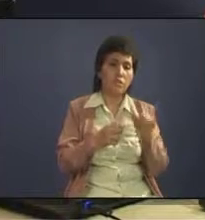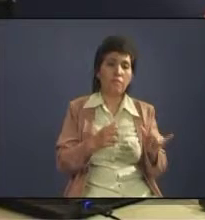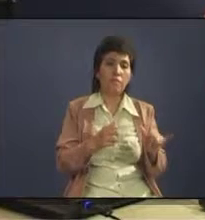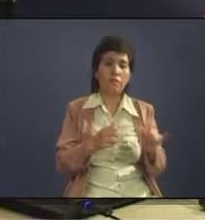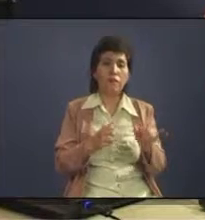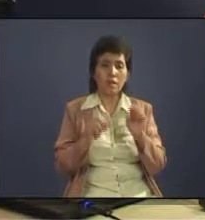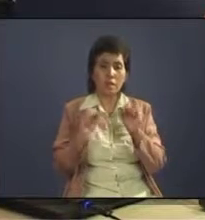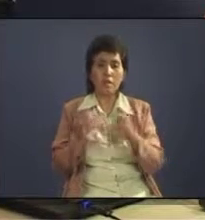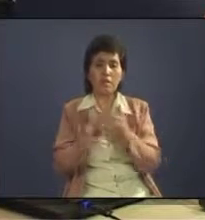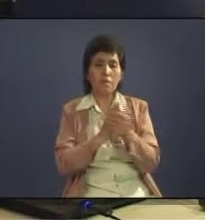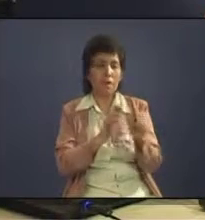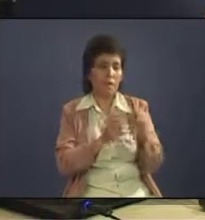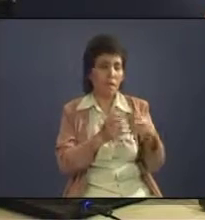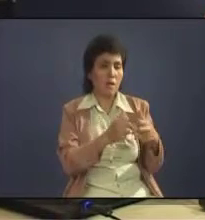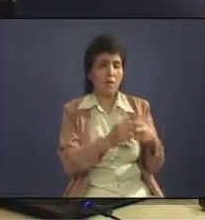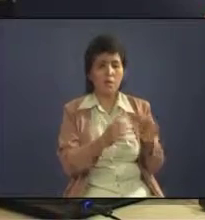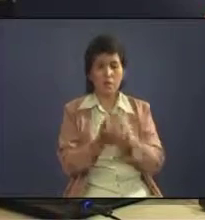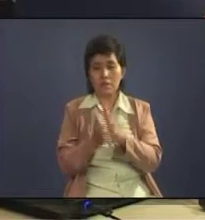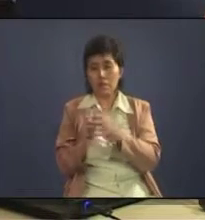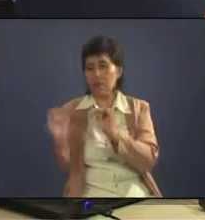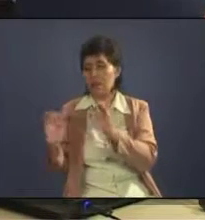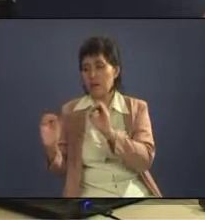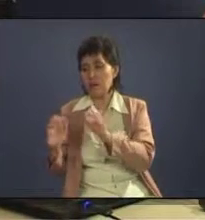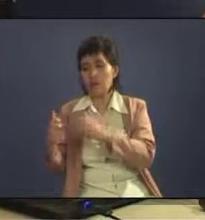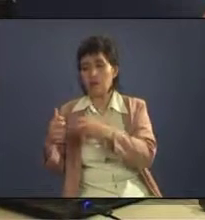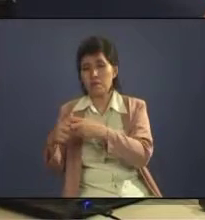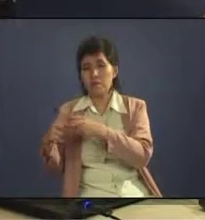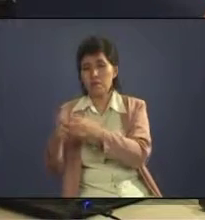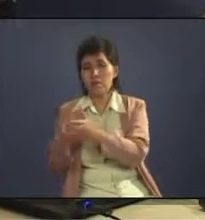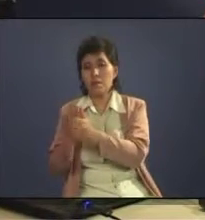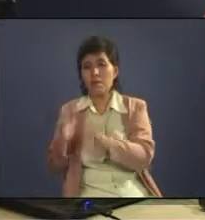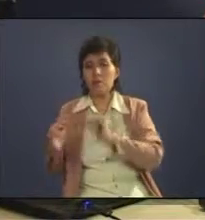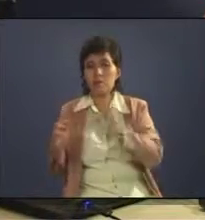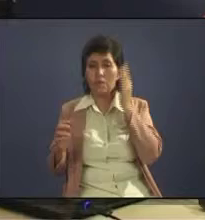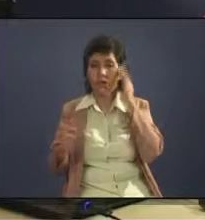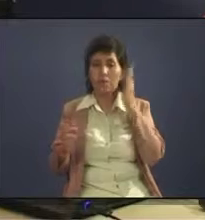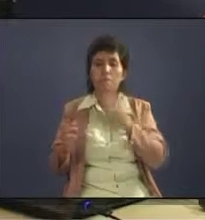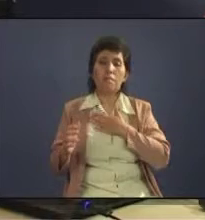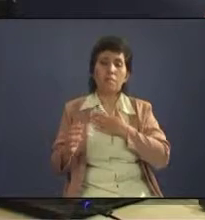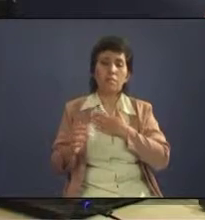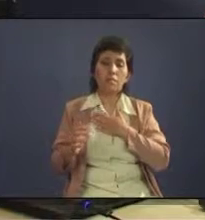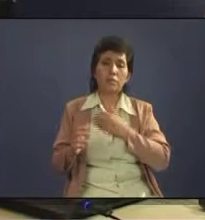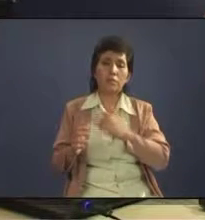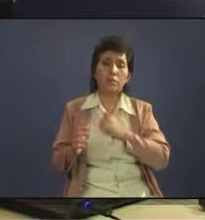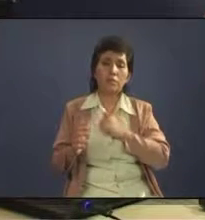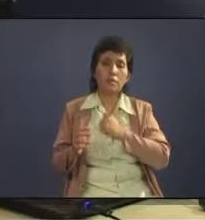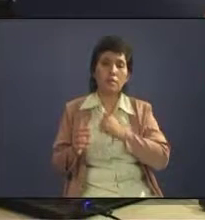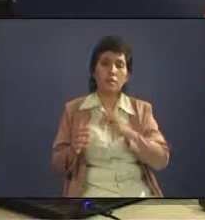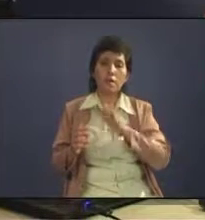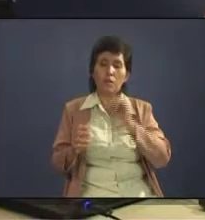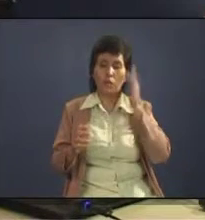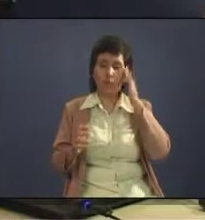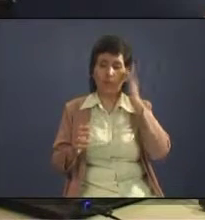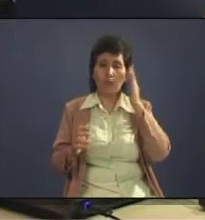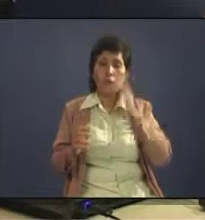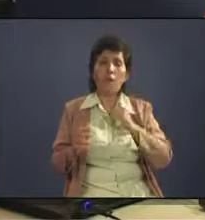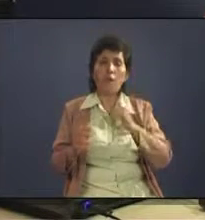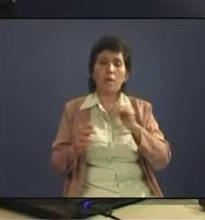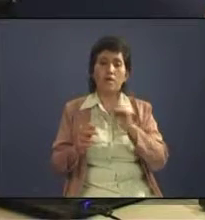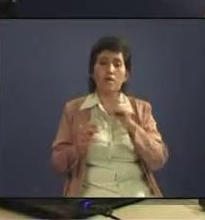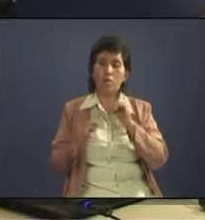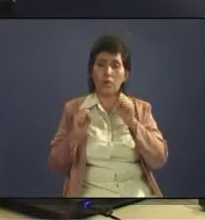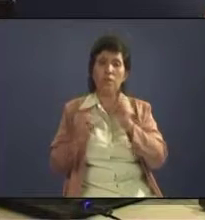to affiliate with one another, okay? I know myself, I used to be in a public speaking